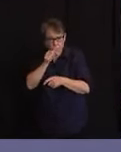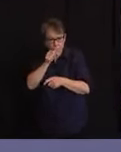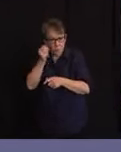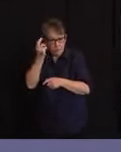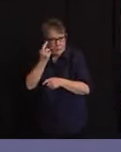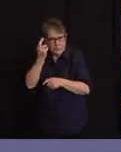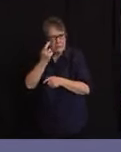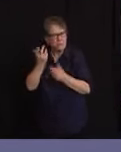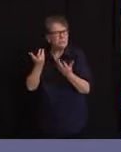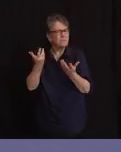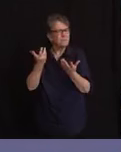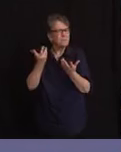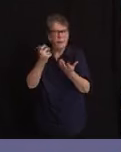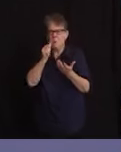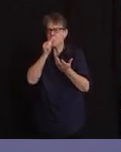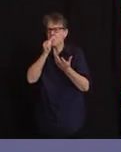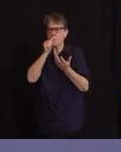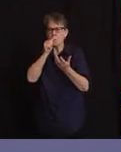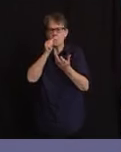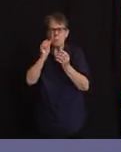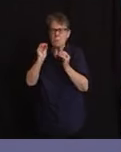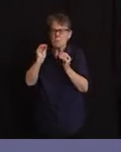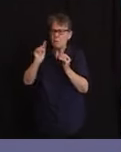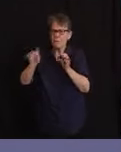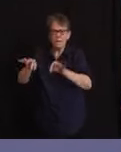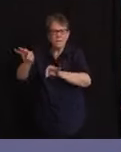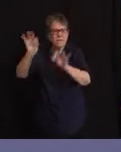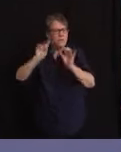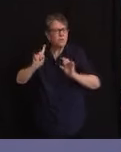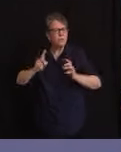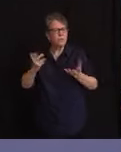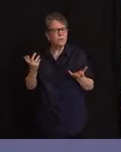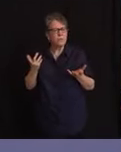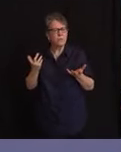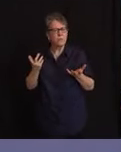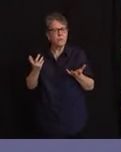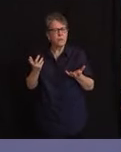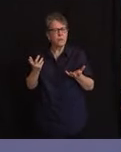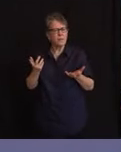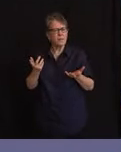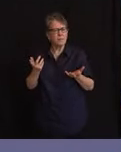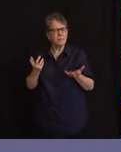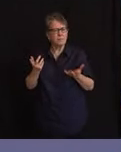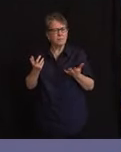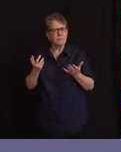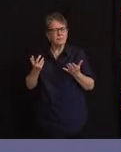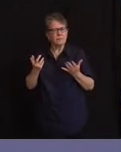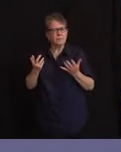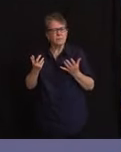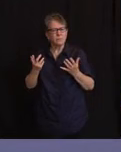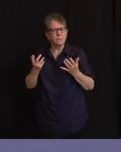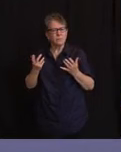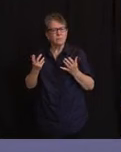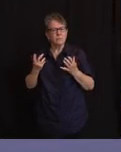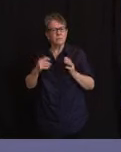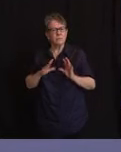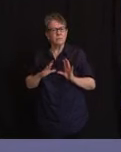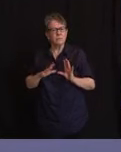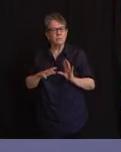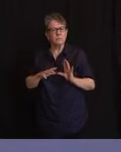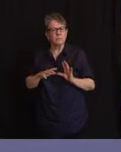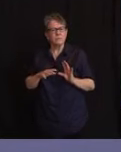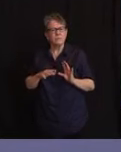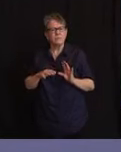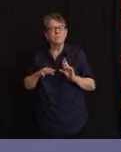We should be able to fight the pandemic and not violate people's First Amendment rights and their right to privacy. We should be